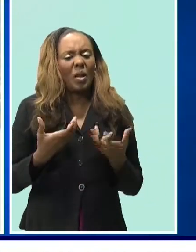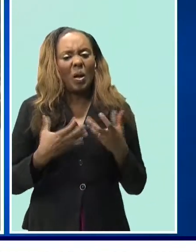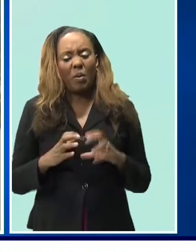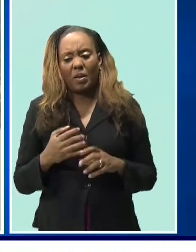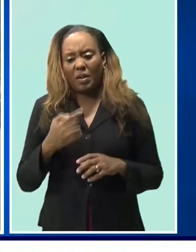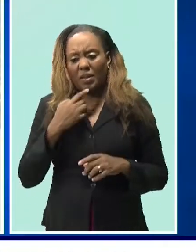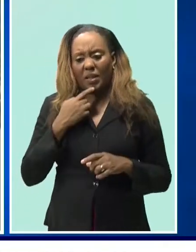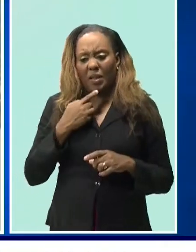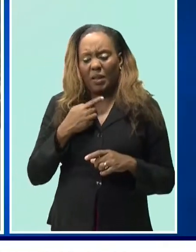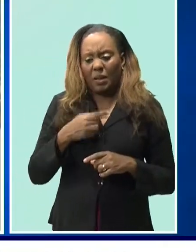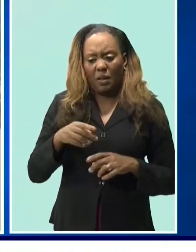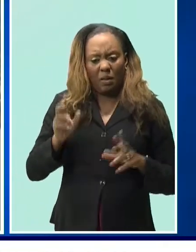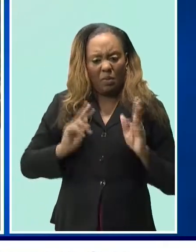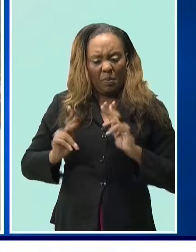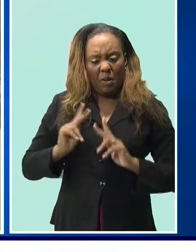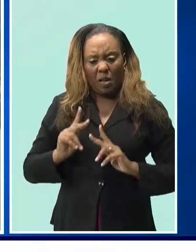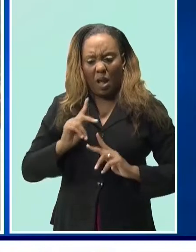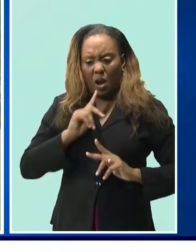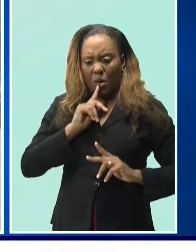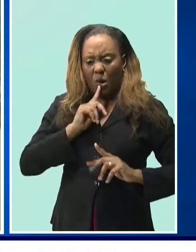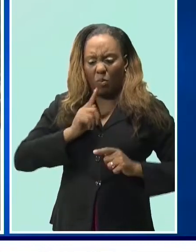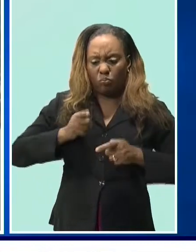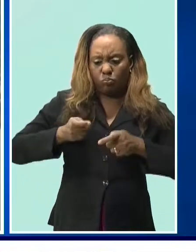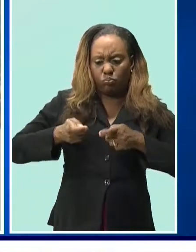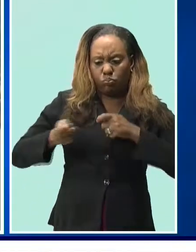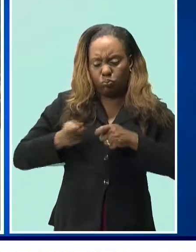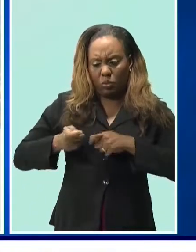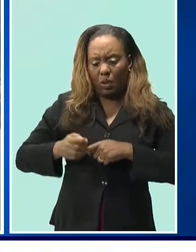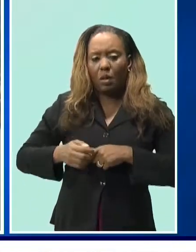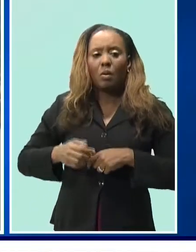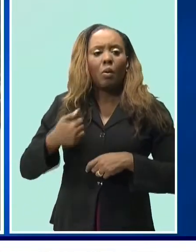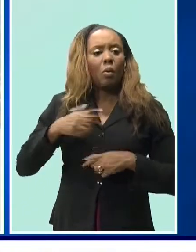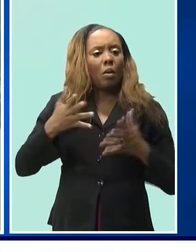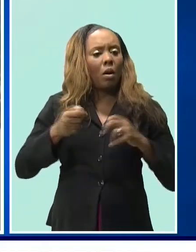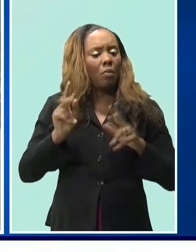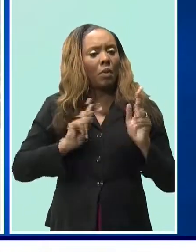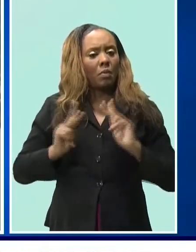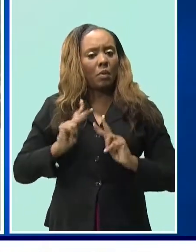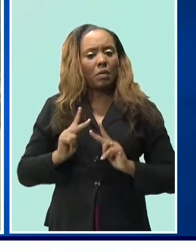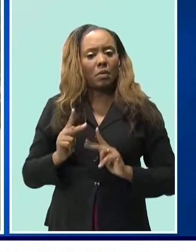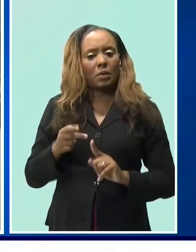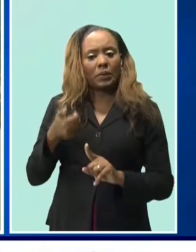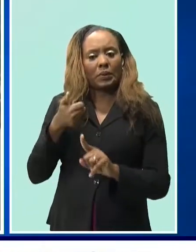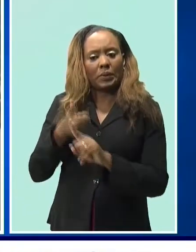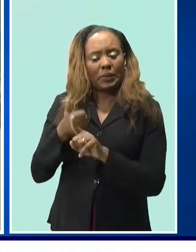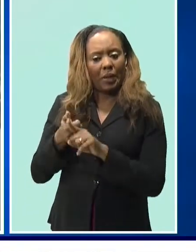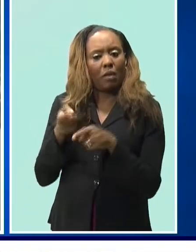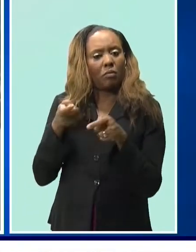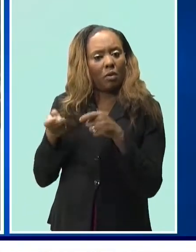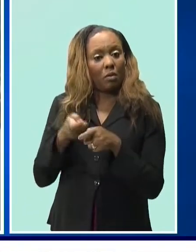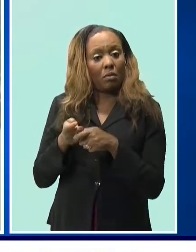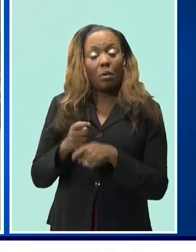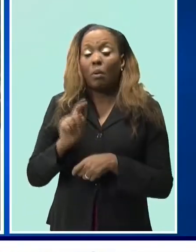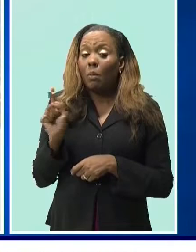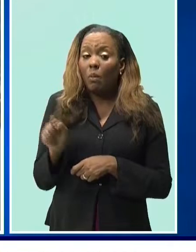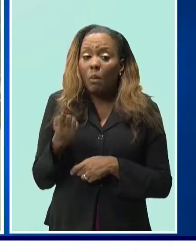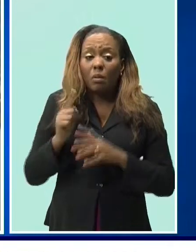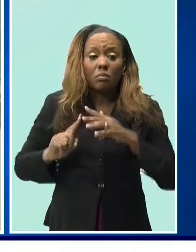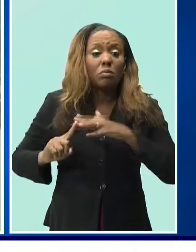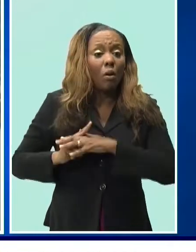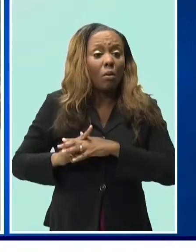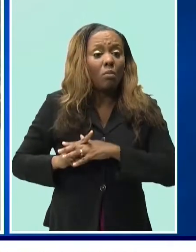because we are really asking persons to self-police in the sense that only turn up to the shop or to